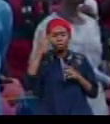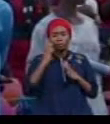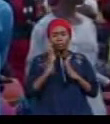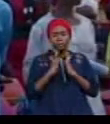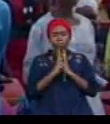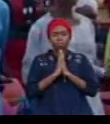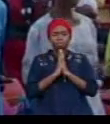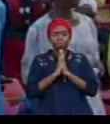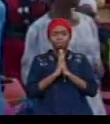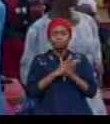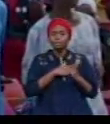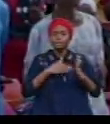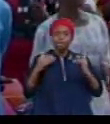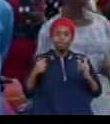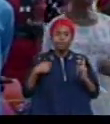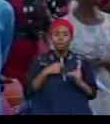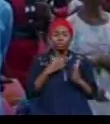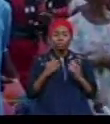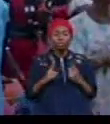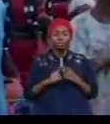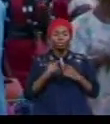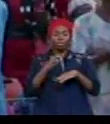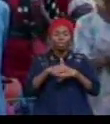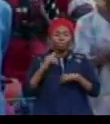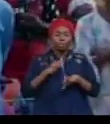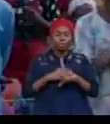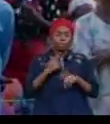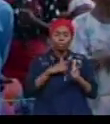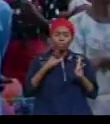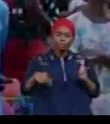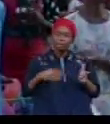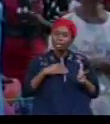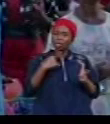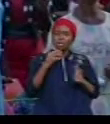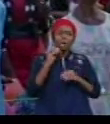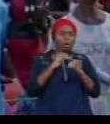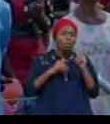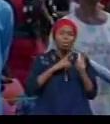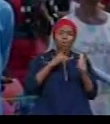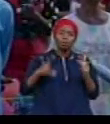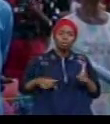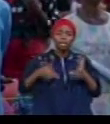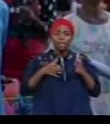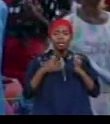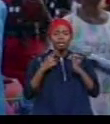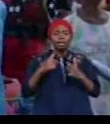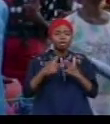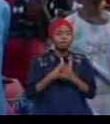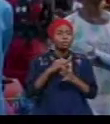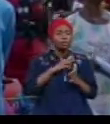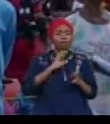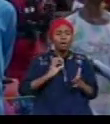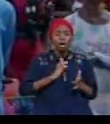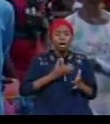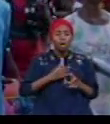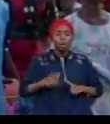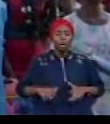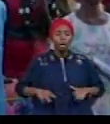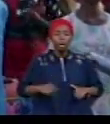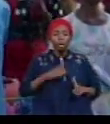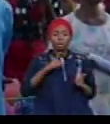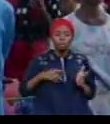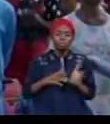And now we're going to call upon the Lord that, oh Lord, let the gospel of our Lord Jesus Christ spread like a wildfire.